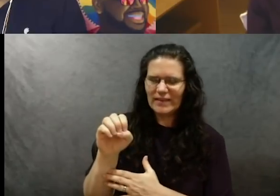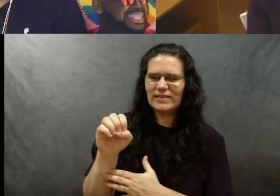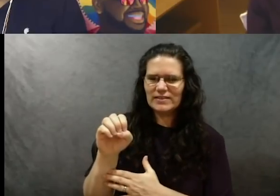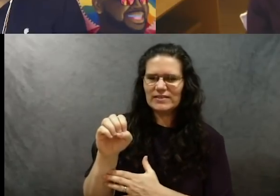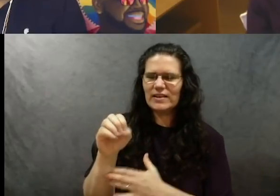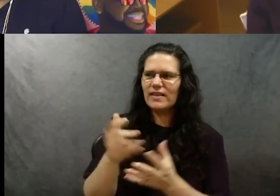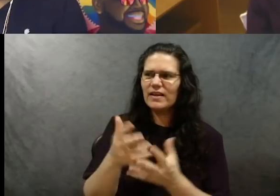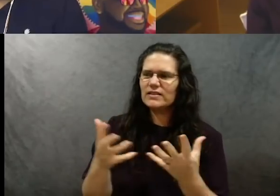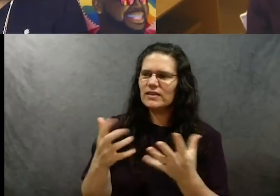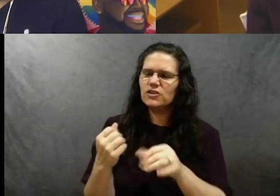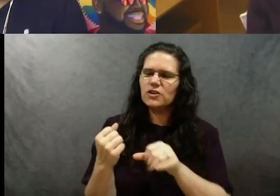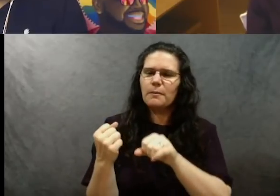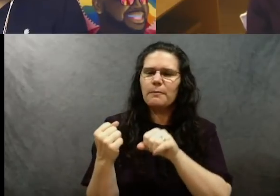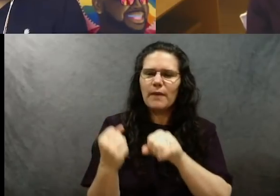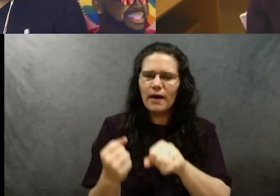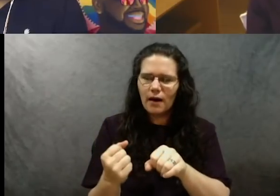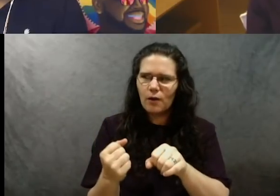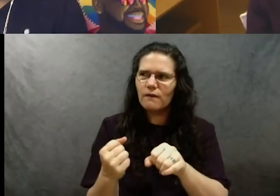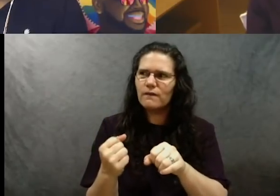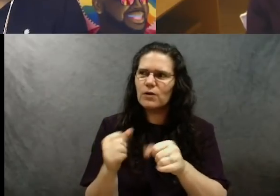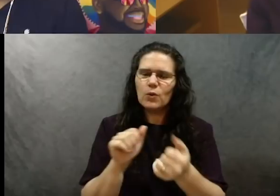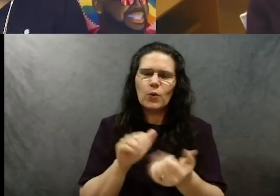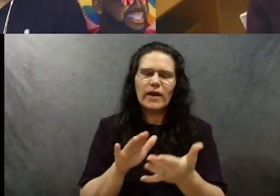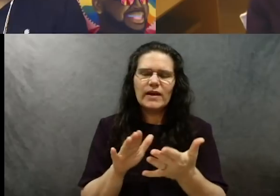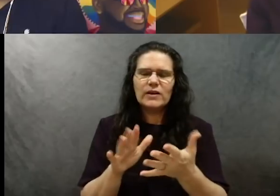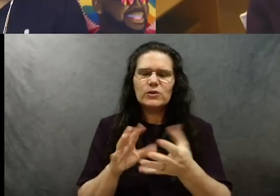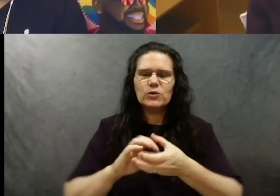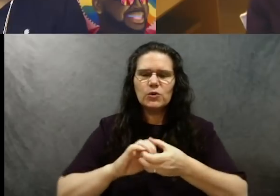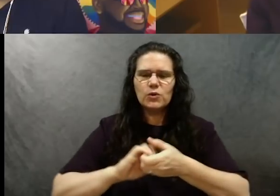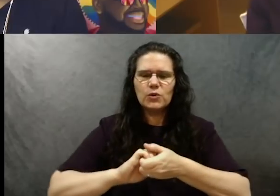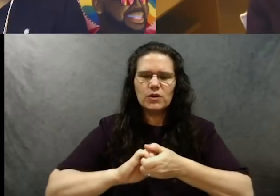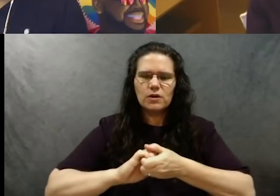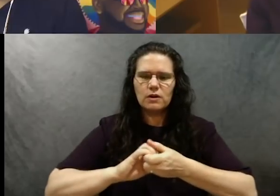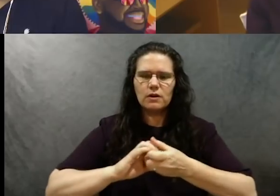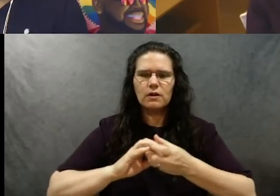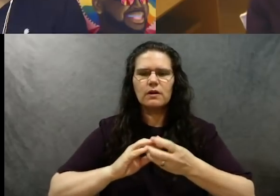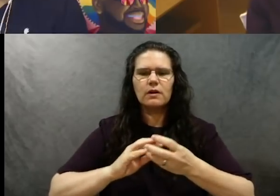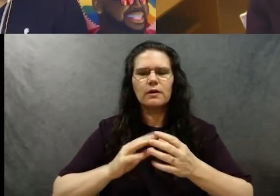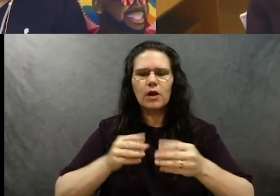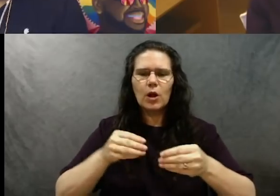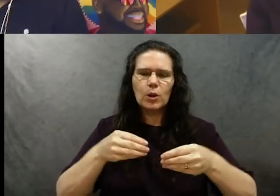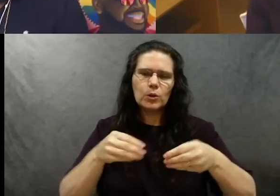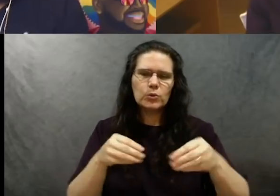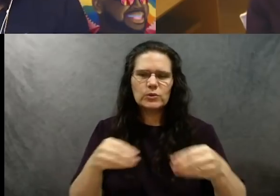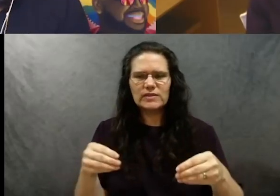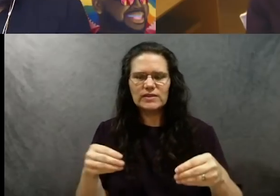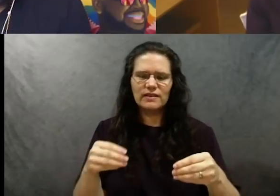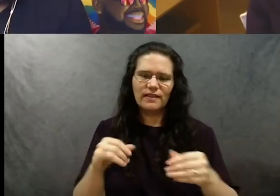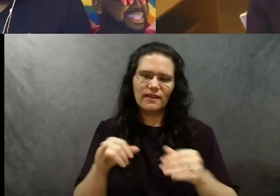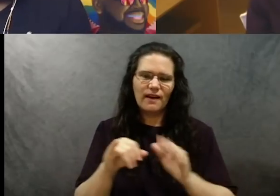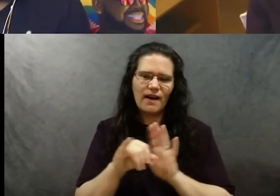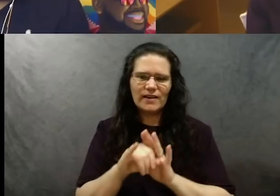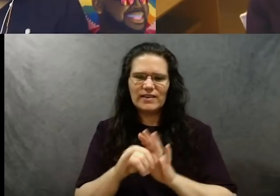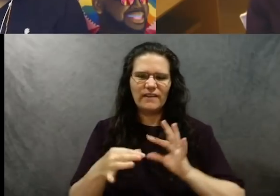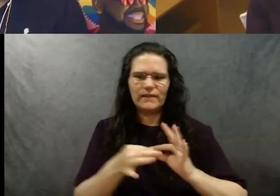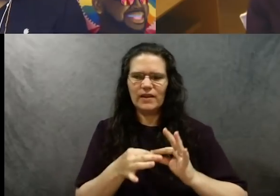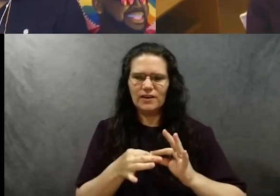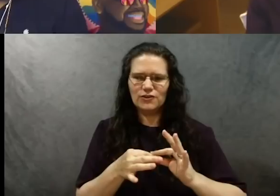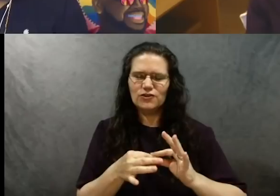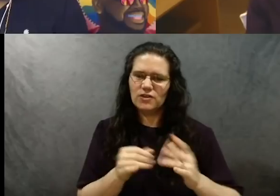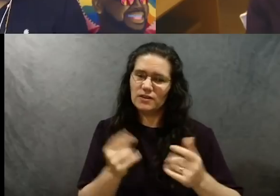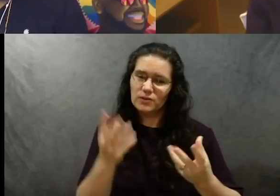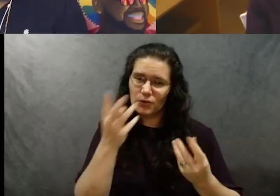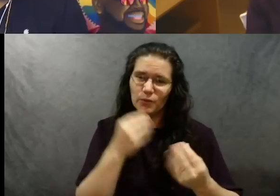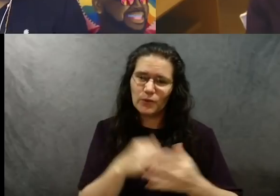to loosen that identification. It's so beautiful. Absolutely. This is a beautiful practice too.